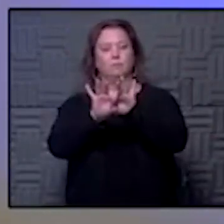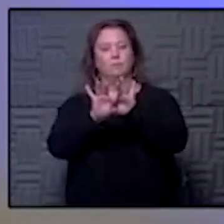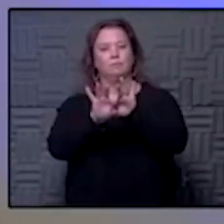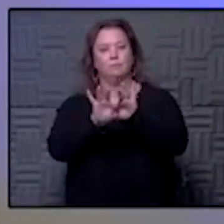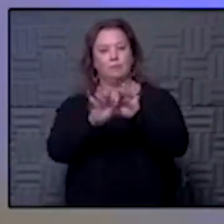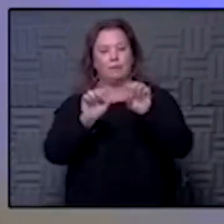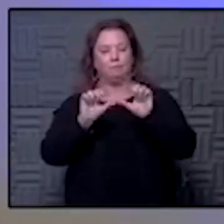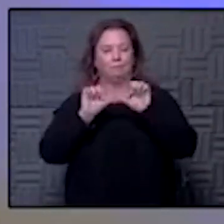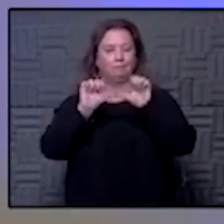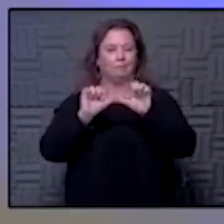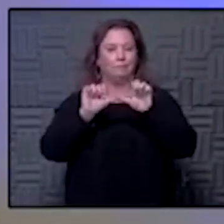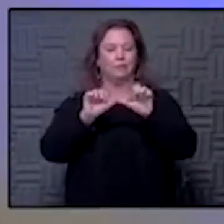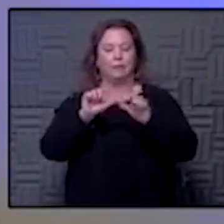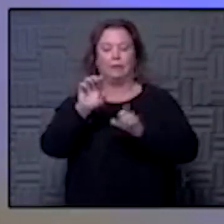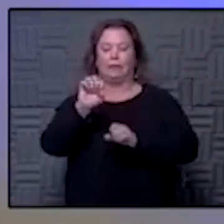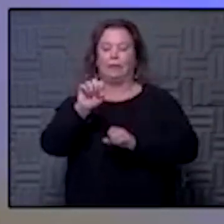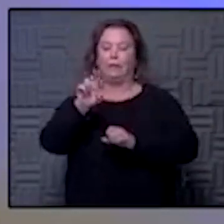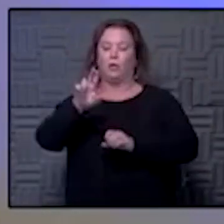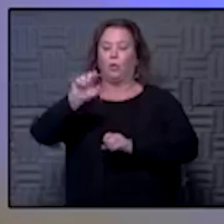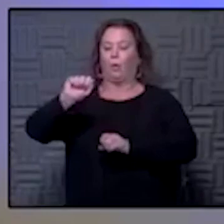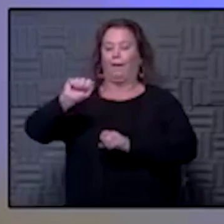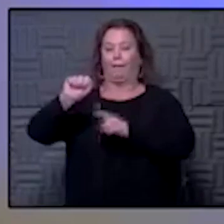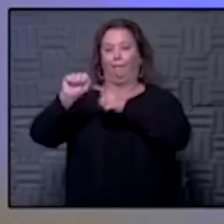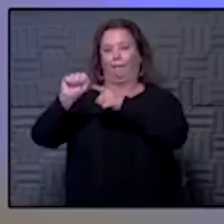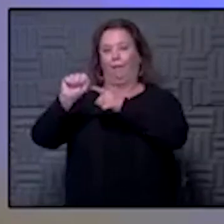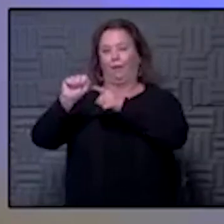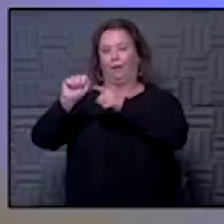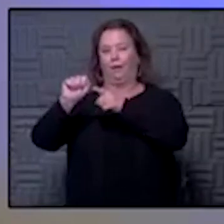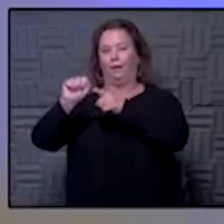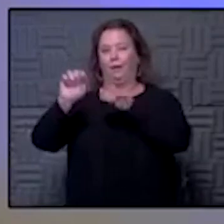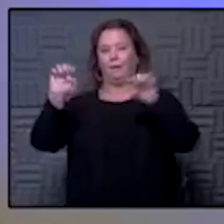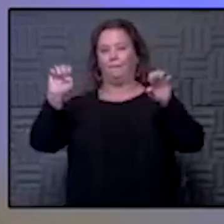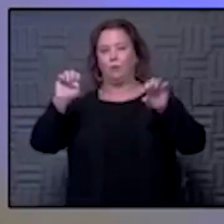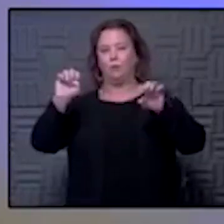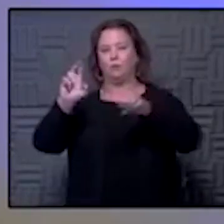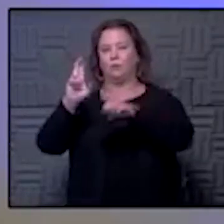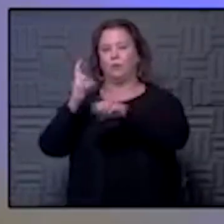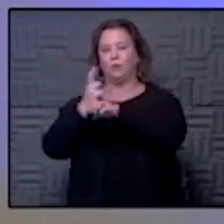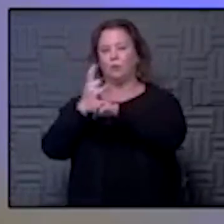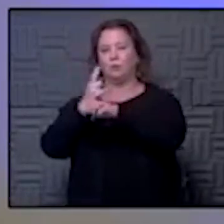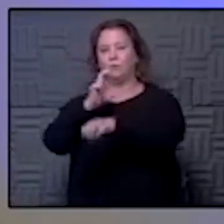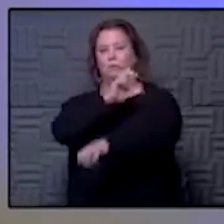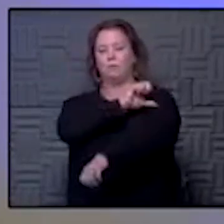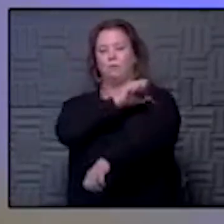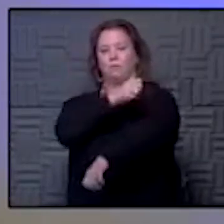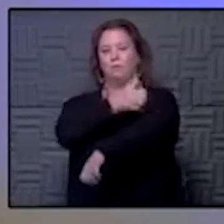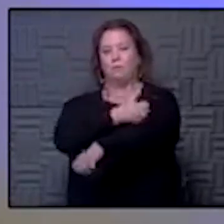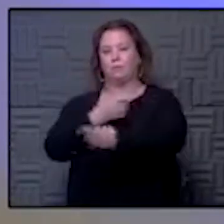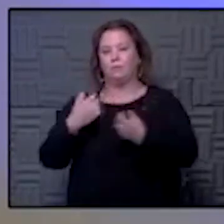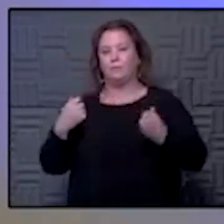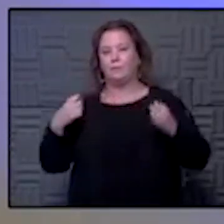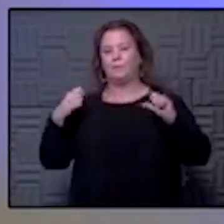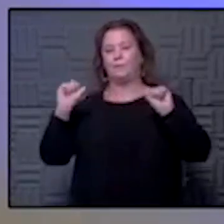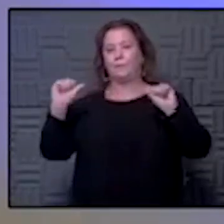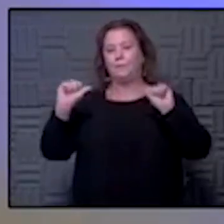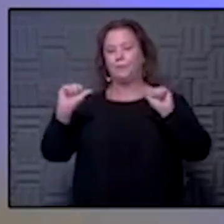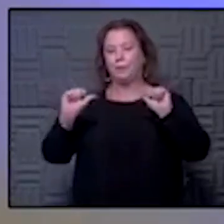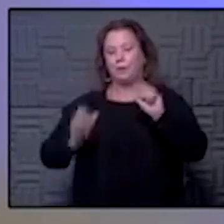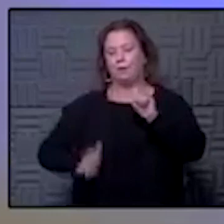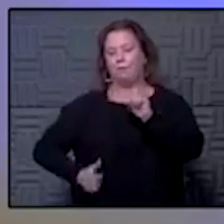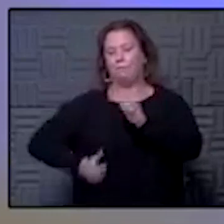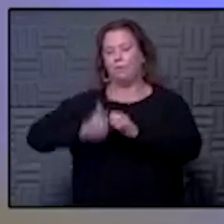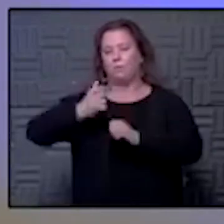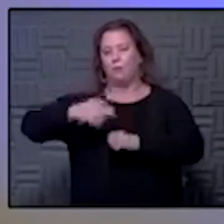move forward. The EUA status is really that, an emergency use authorization. It's really trying to get our most